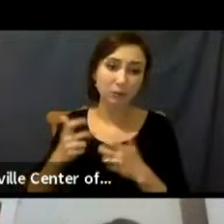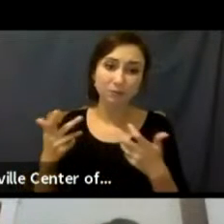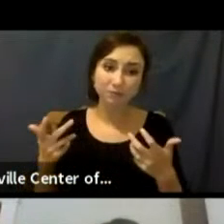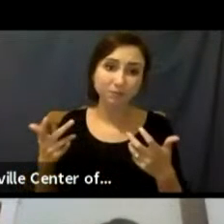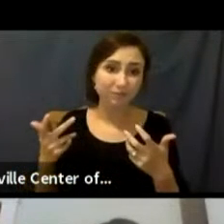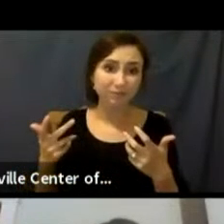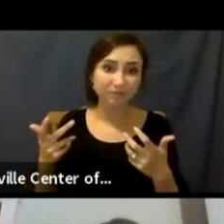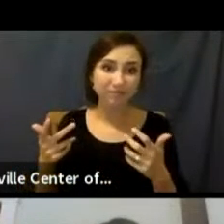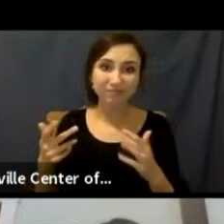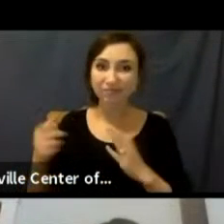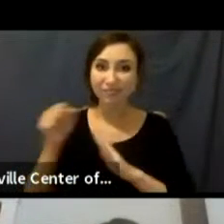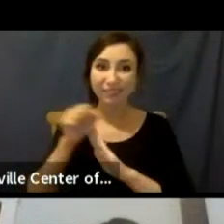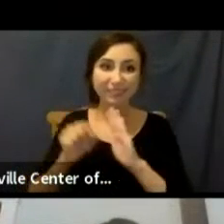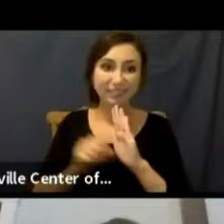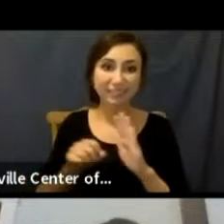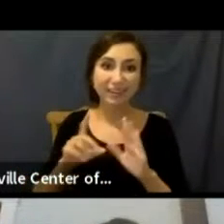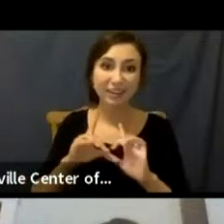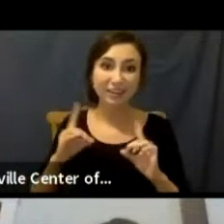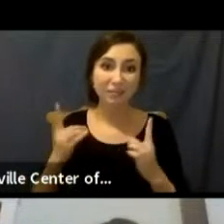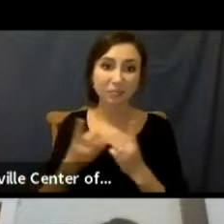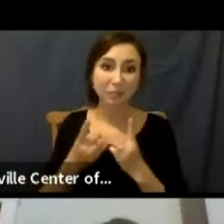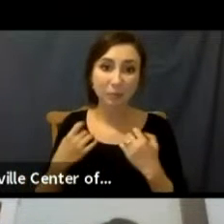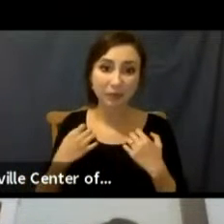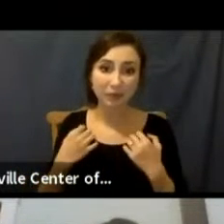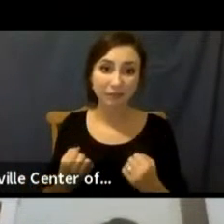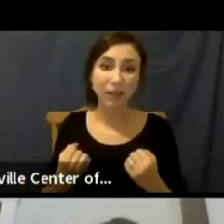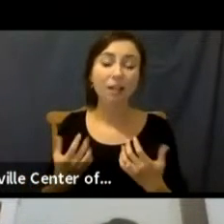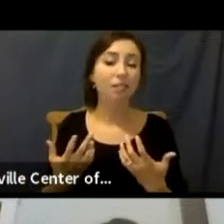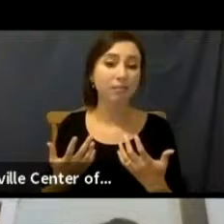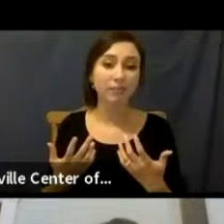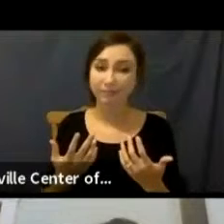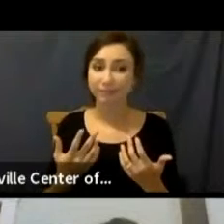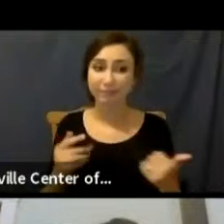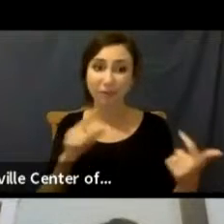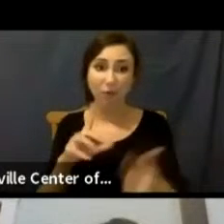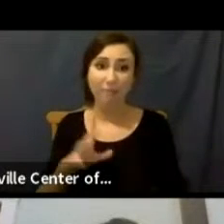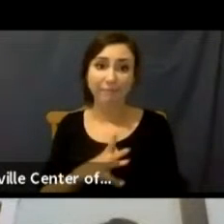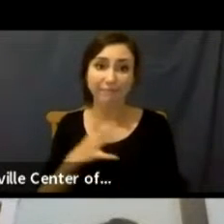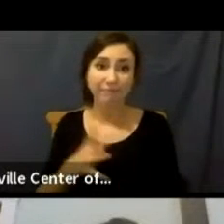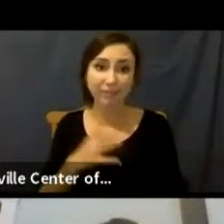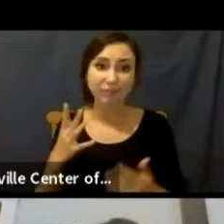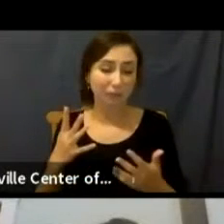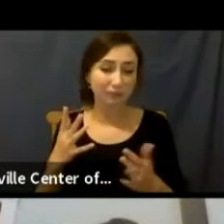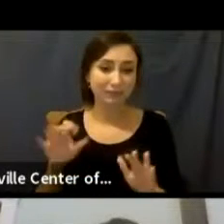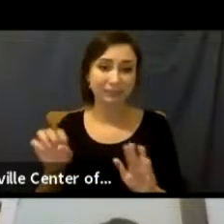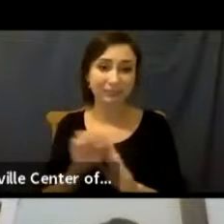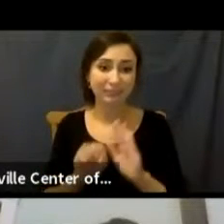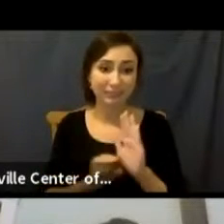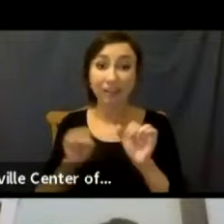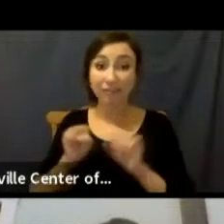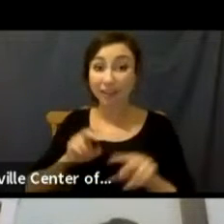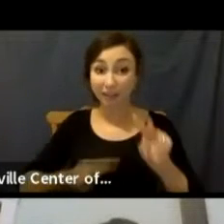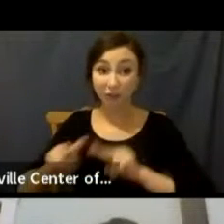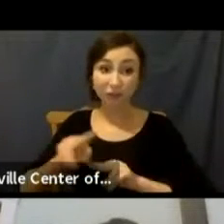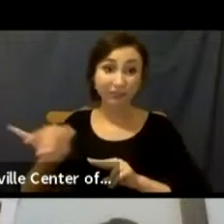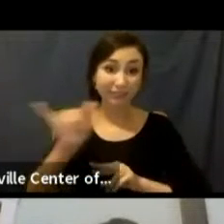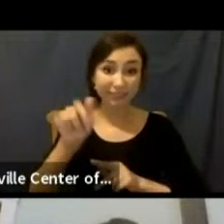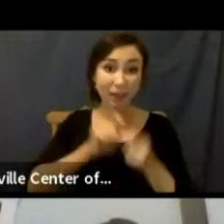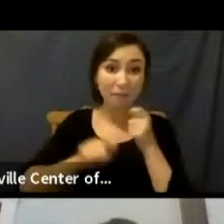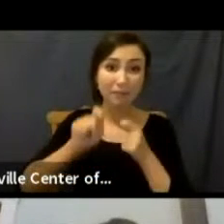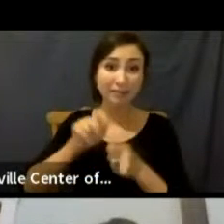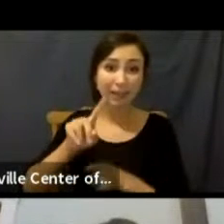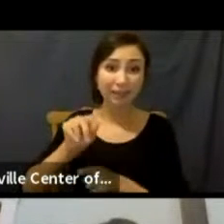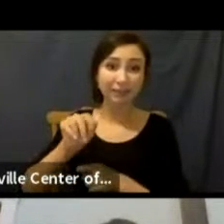the State Department of Health, and for that matter, all of the officials at the state, have the ability to look at the same exact